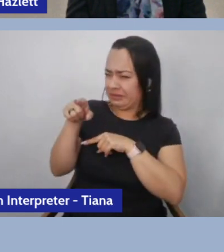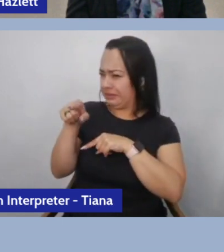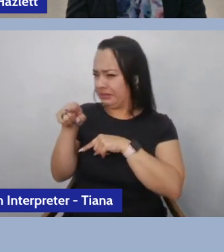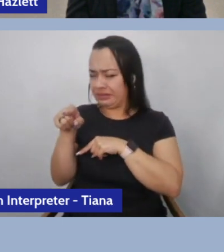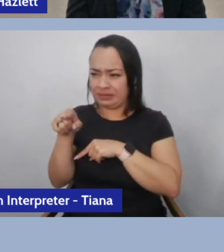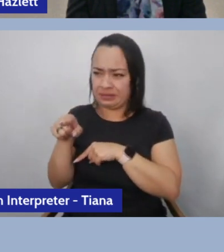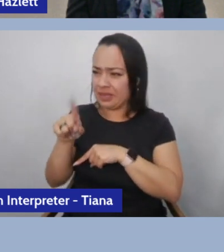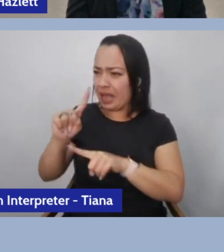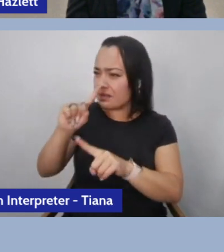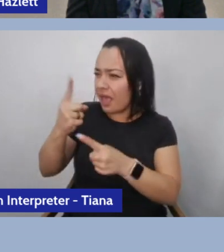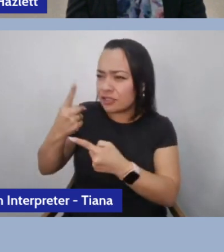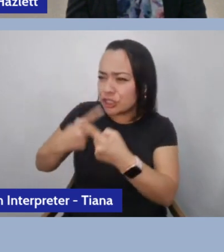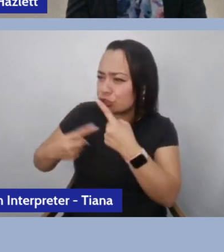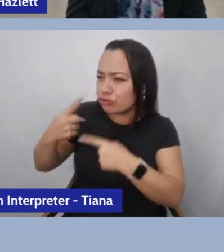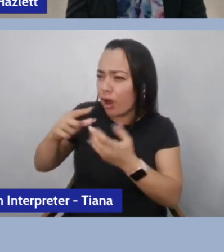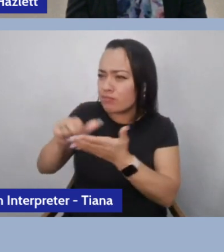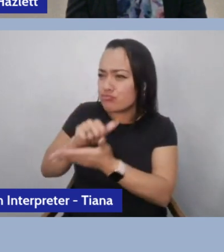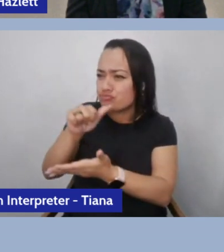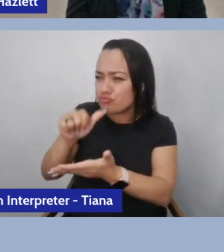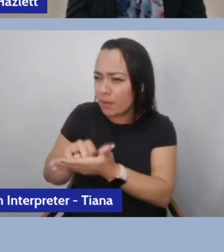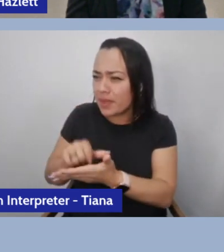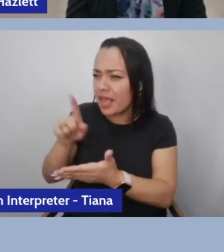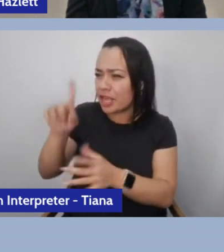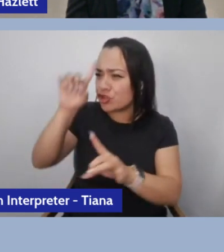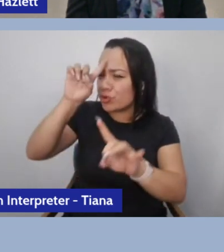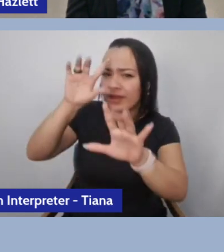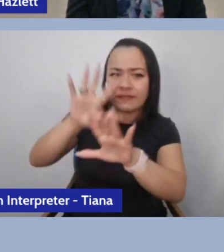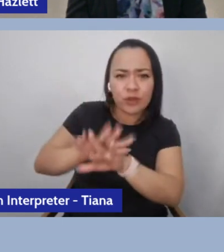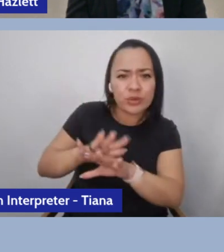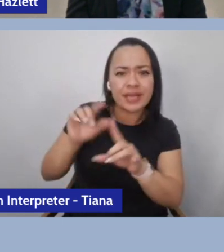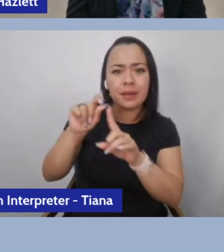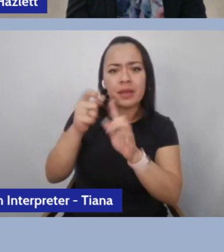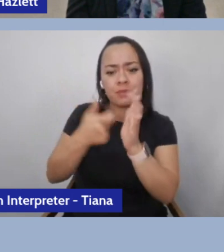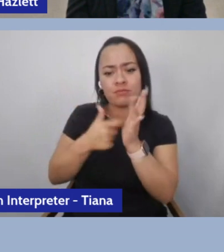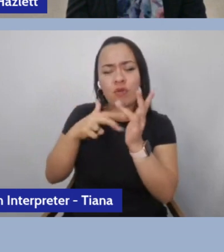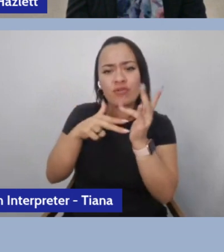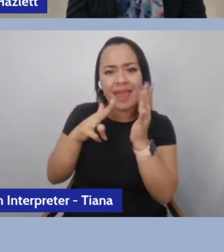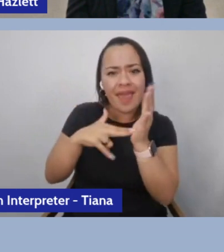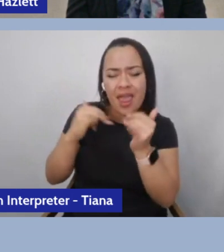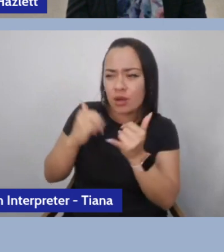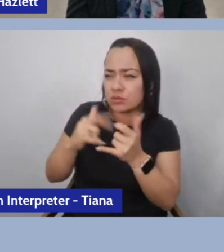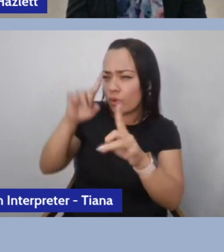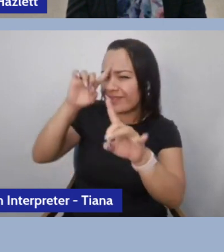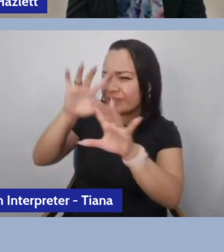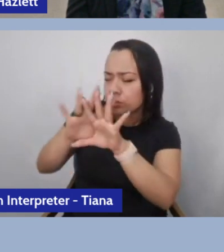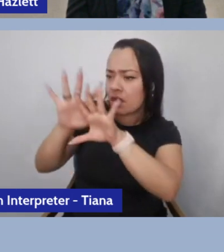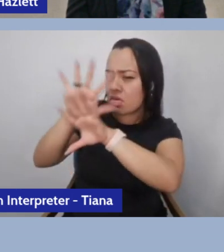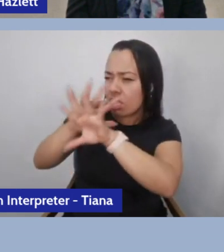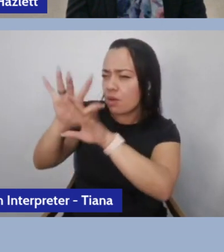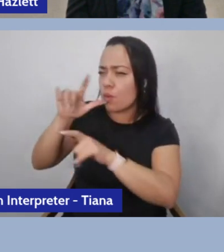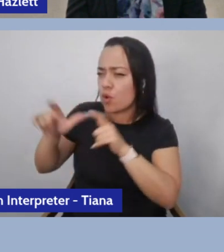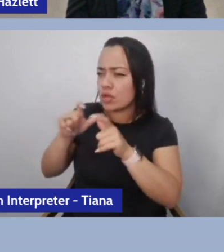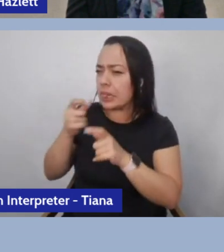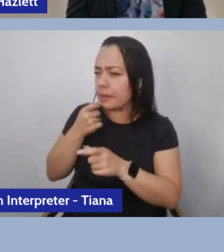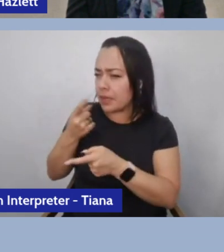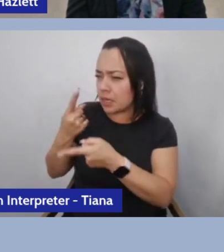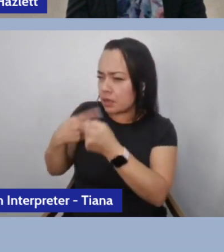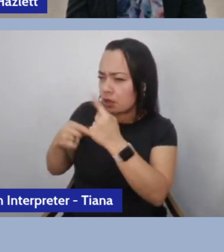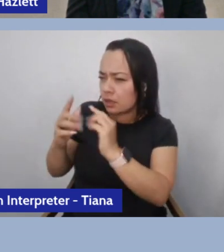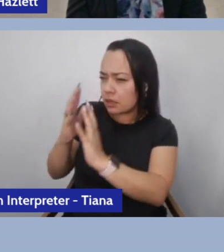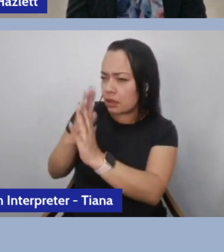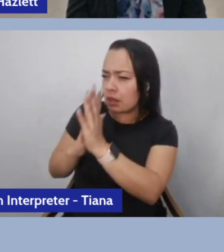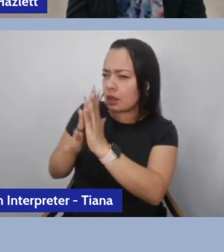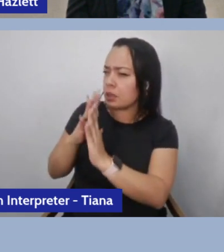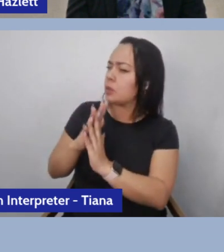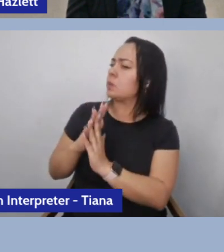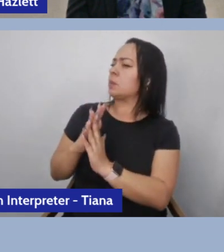describe things around them? Do they appear to confuse pronouns or what have you? Are there some conspicuous things about their speech or signing